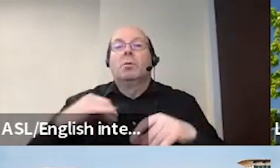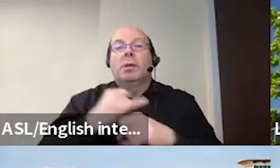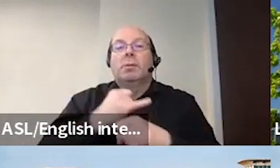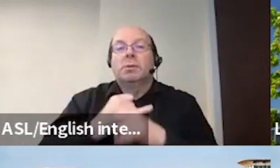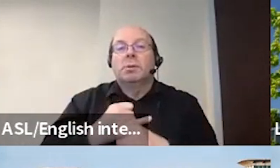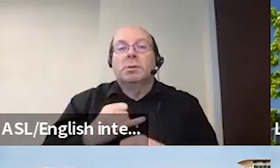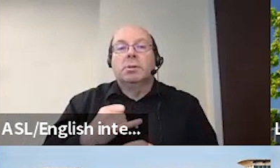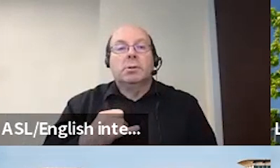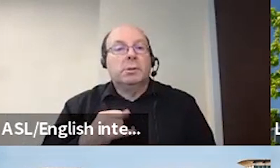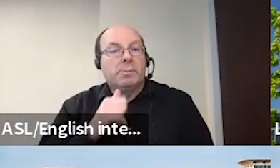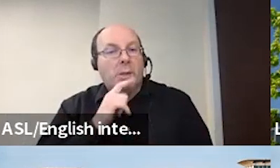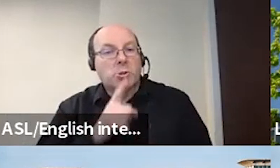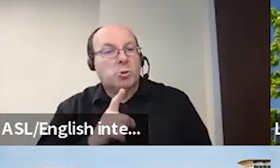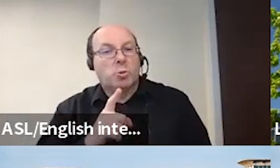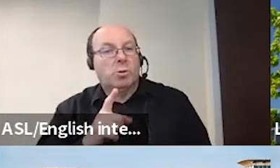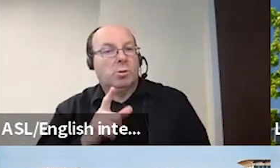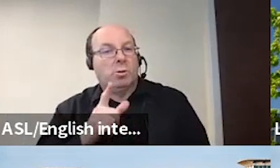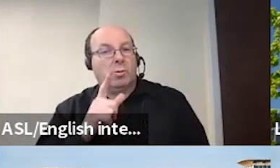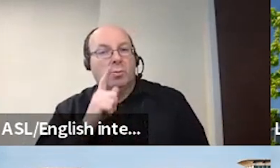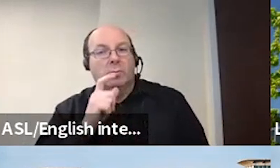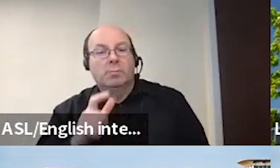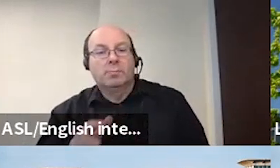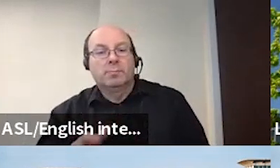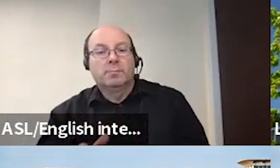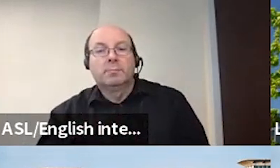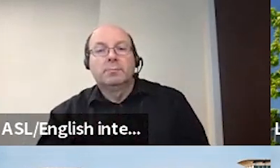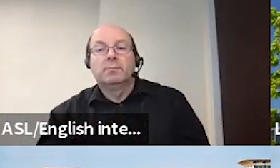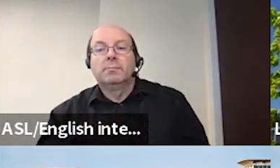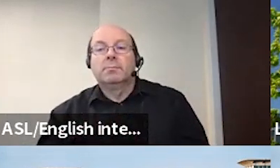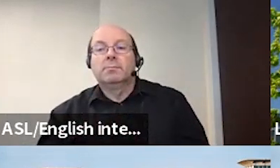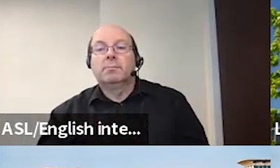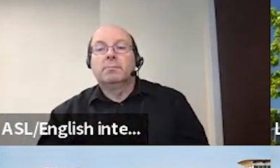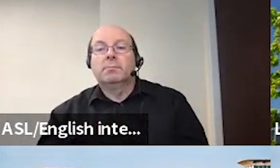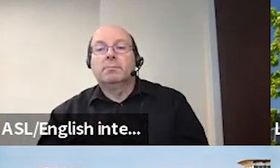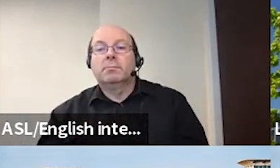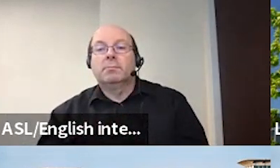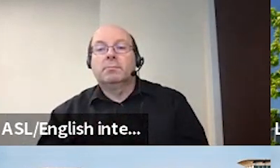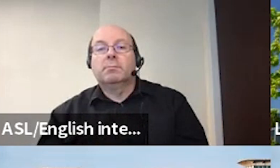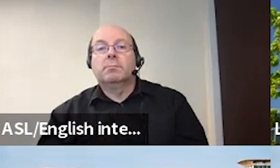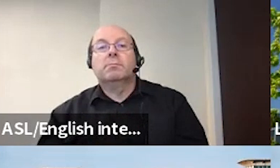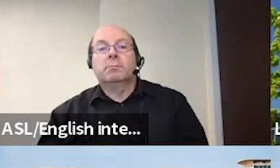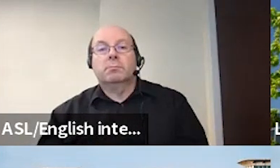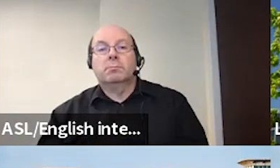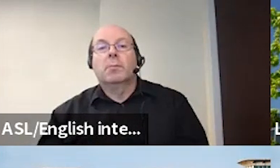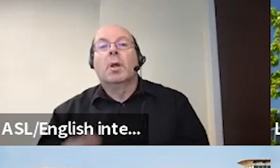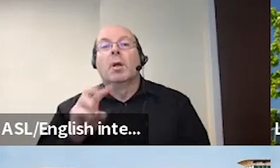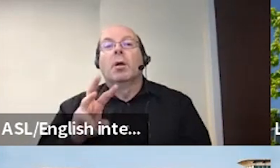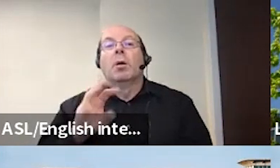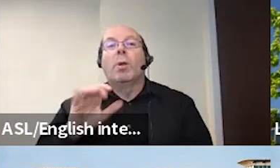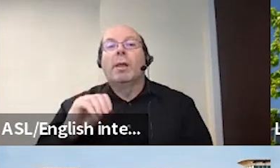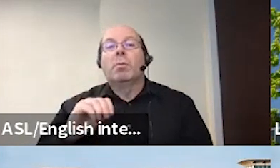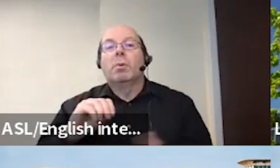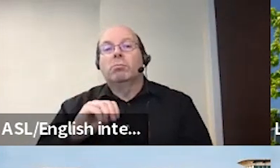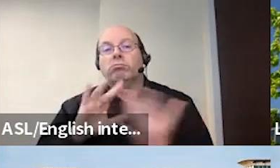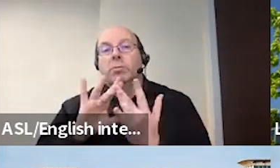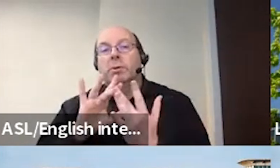Not sure who's the best person to answer that. Just with us, William, if you don't mind, and let us know when you'd like to come,